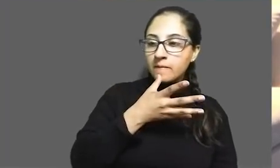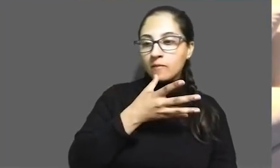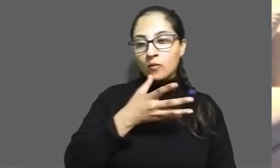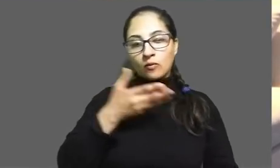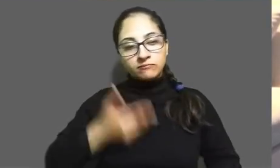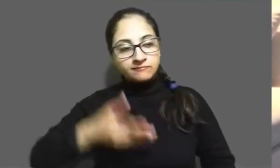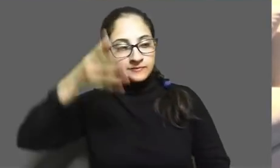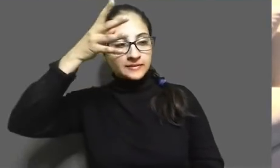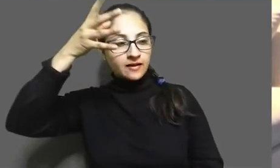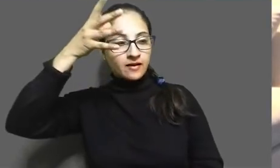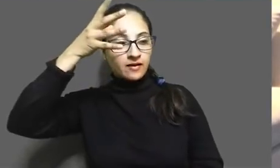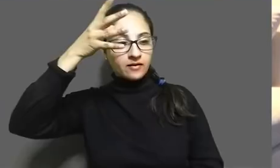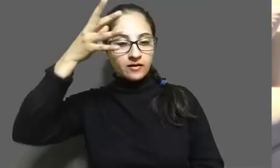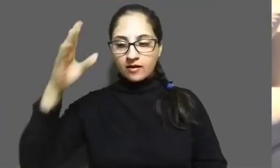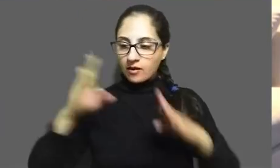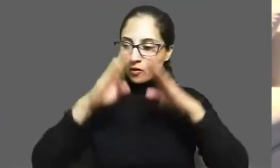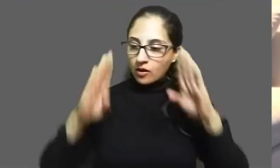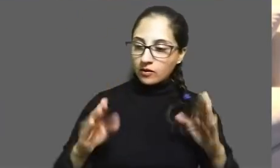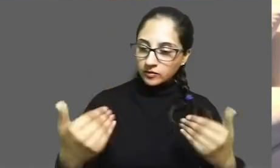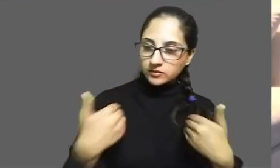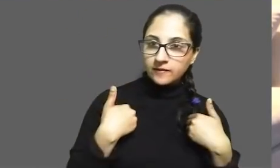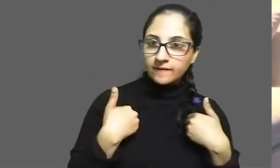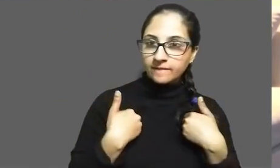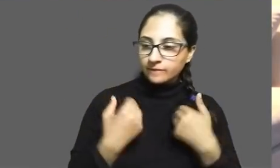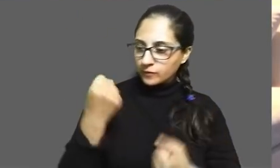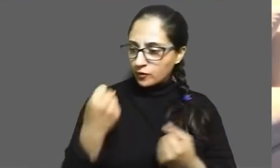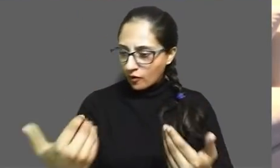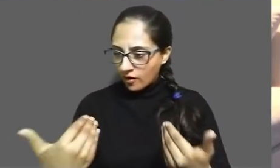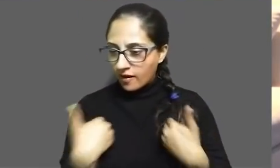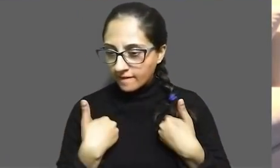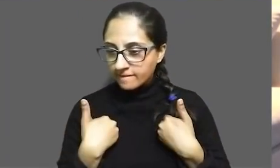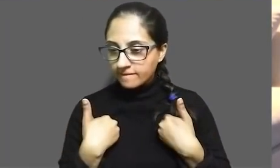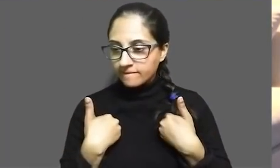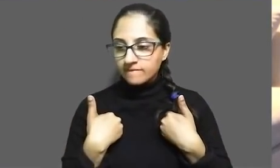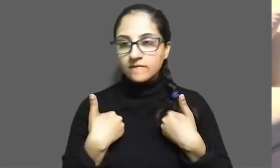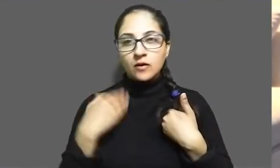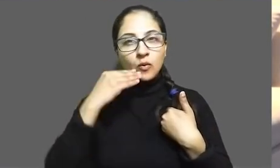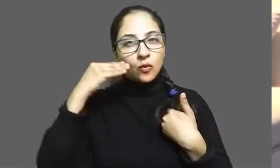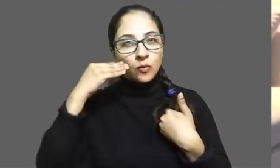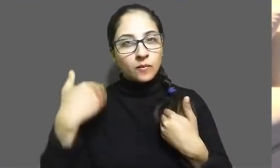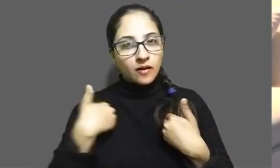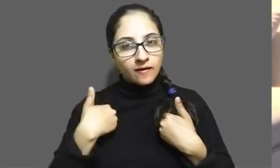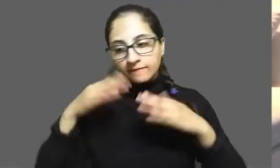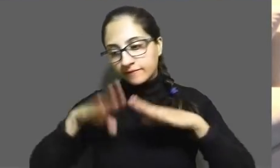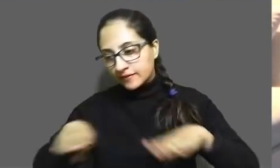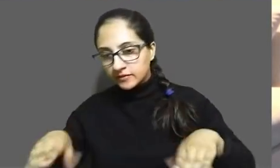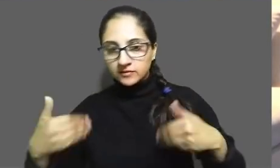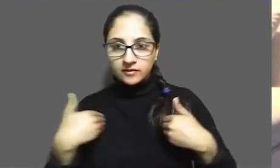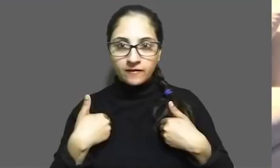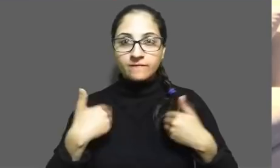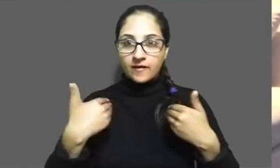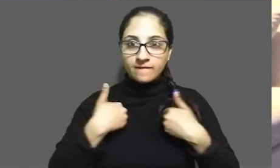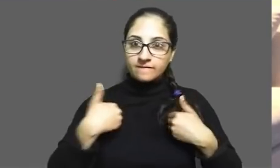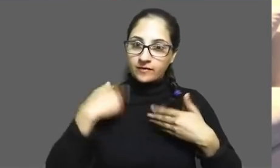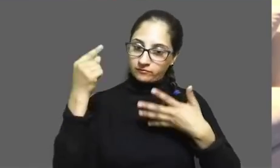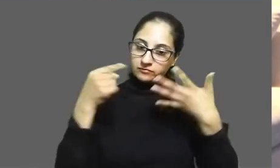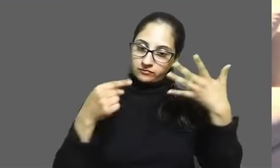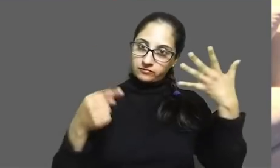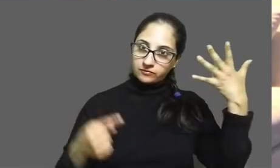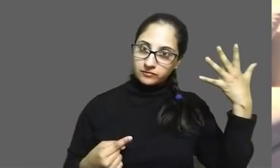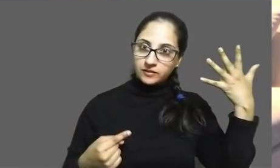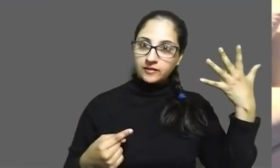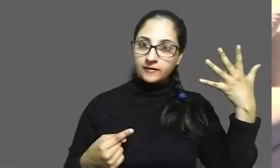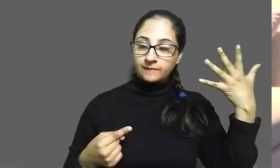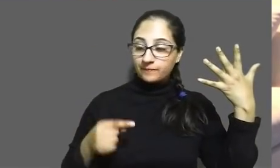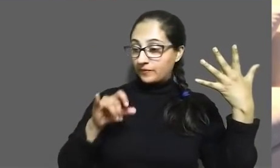in the physical life. It's part of our identity. I am a mother, I am a father, I have this home, I have this car,